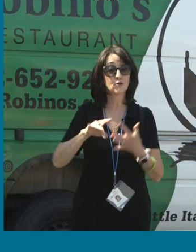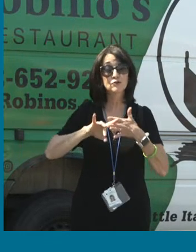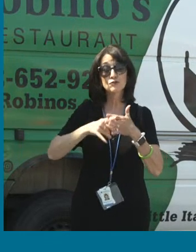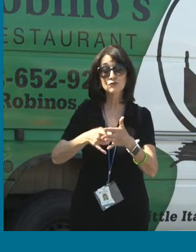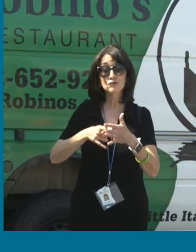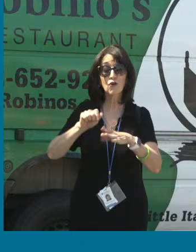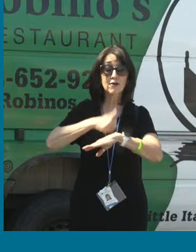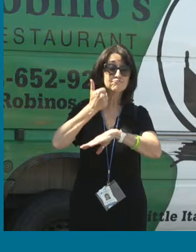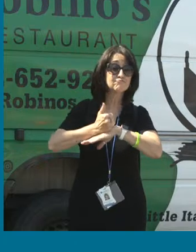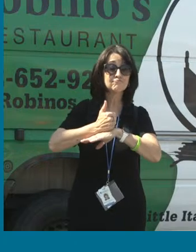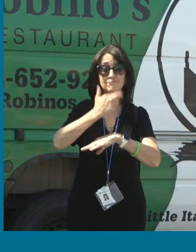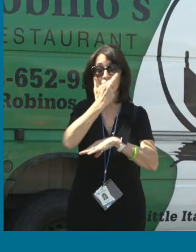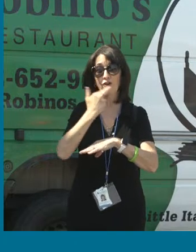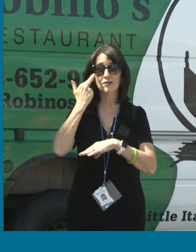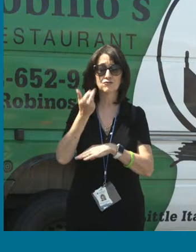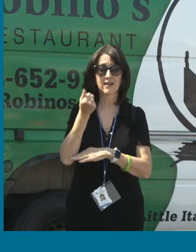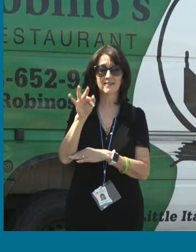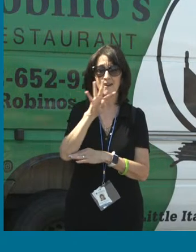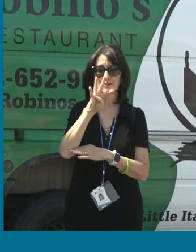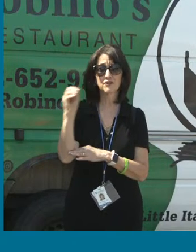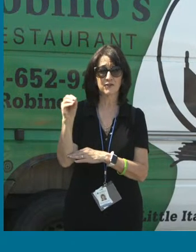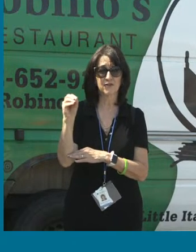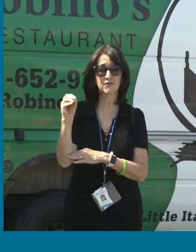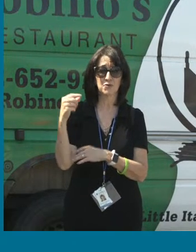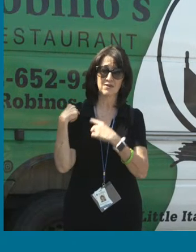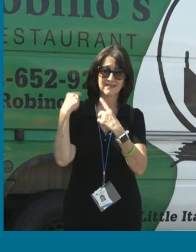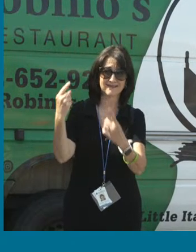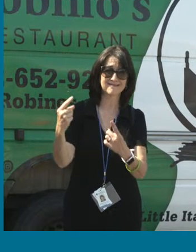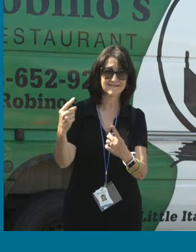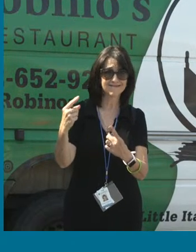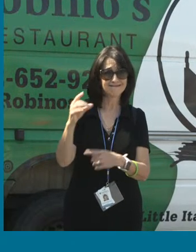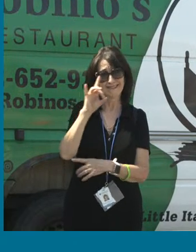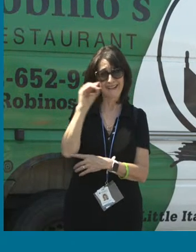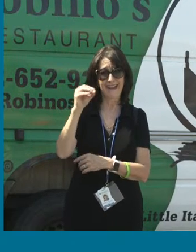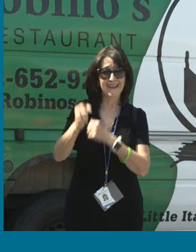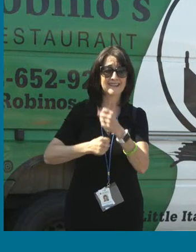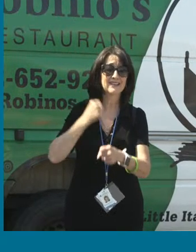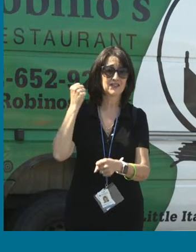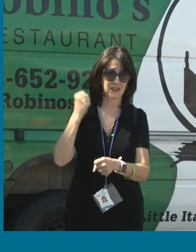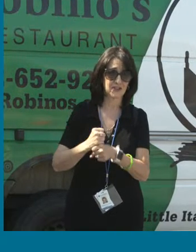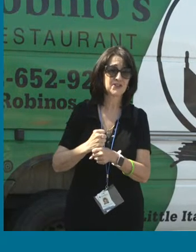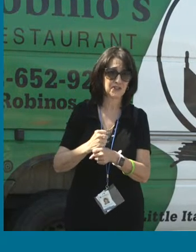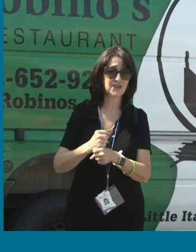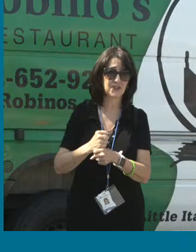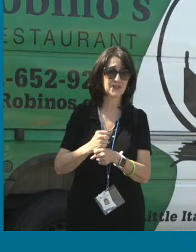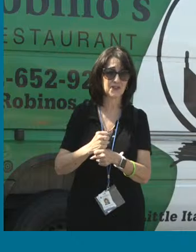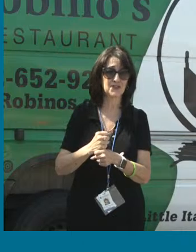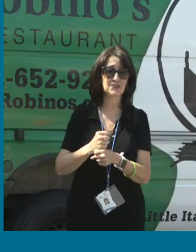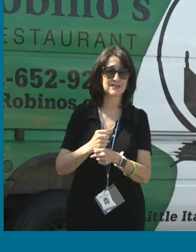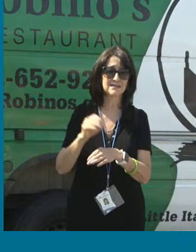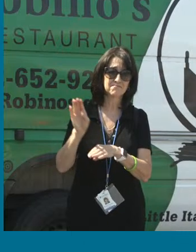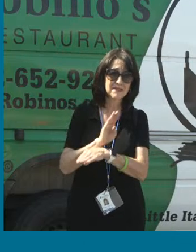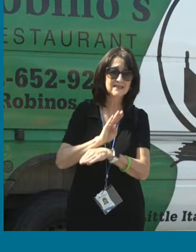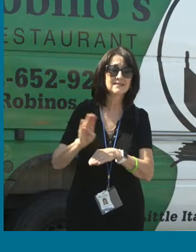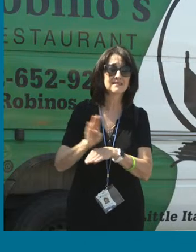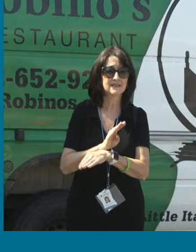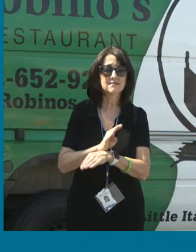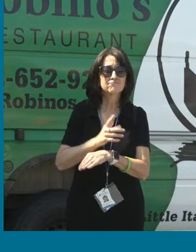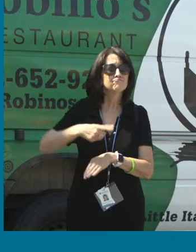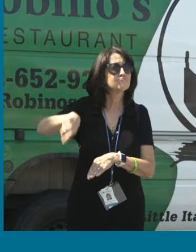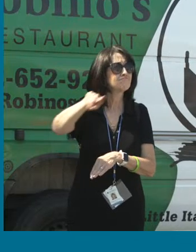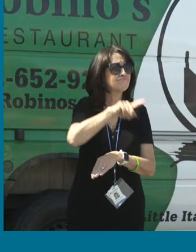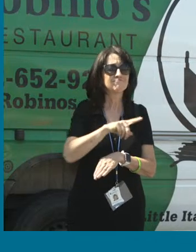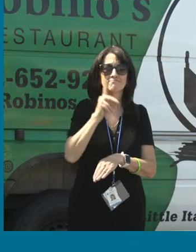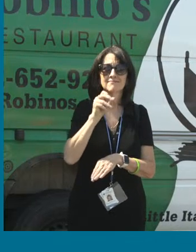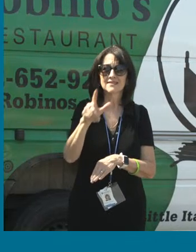1940, and we have been in business for over 8 decades, serving the community in Wilmington, Delaware. We are very happy to be taking part